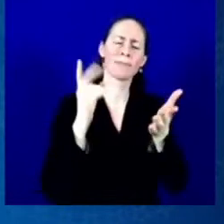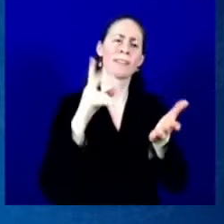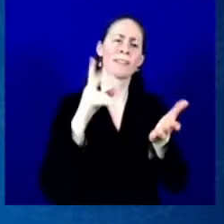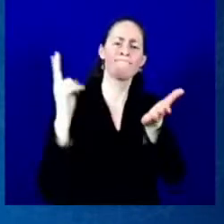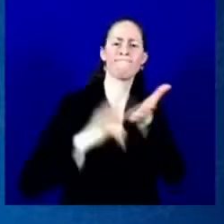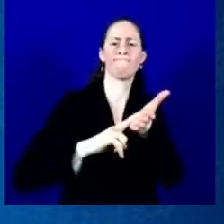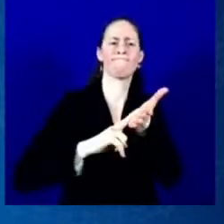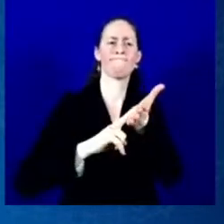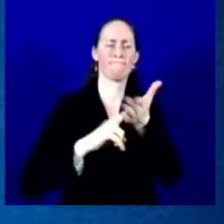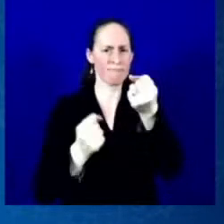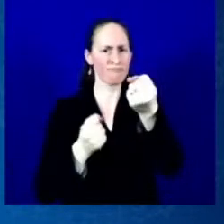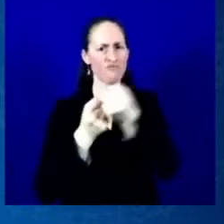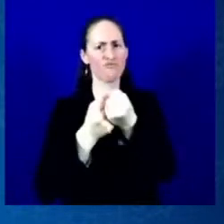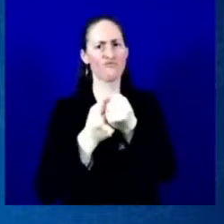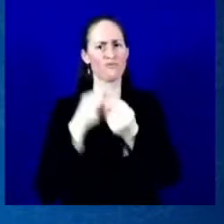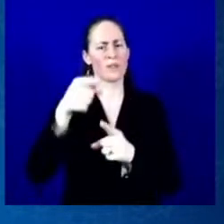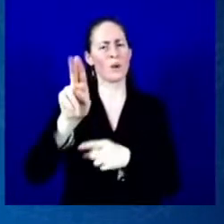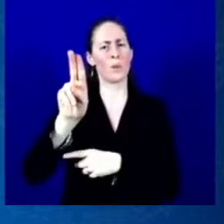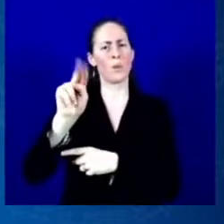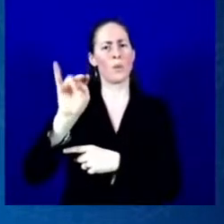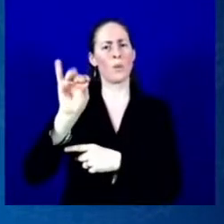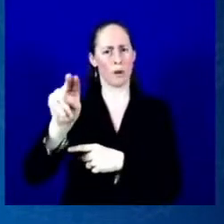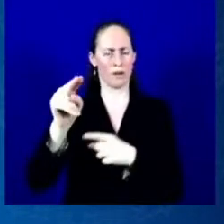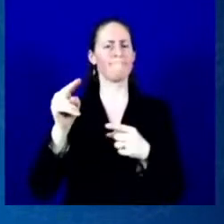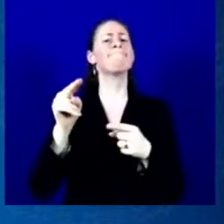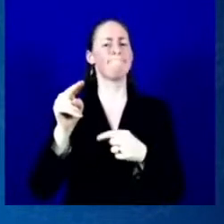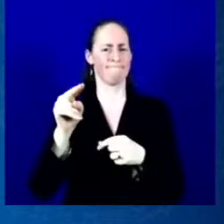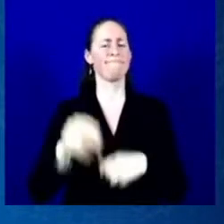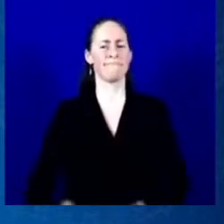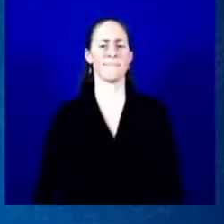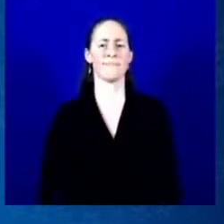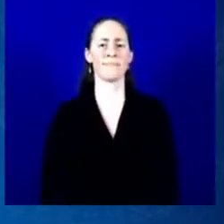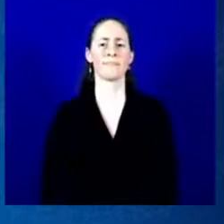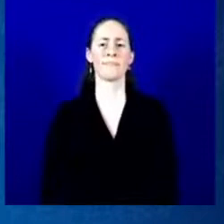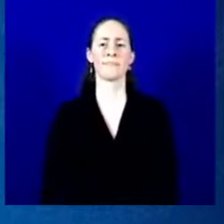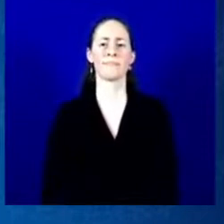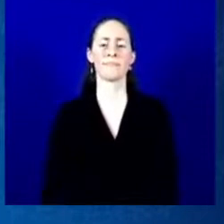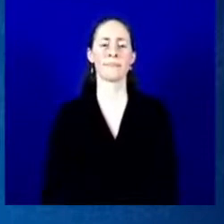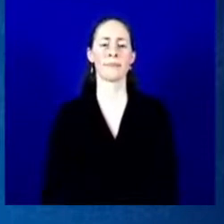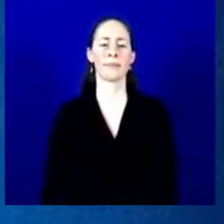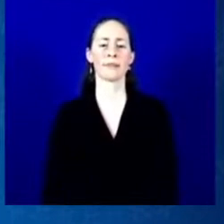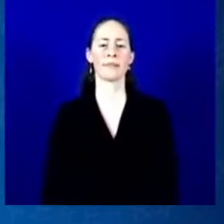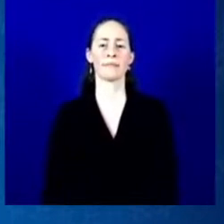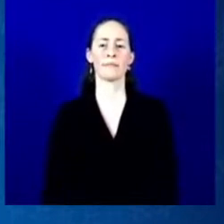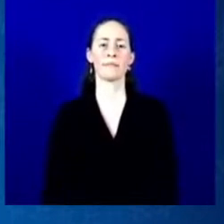And by the way, while you're thinking about sending things to my desk,